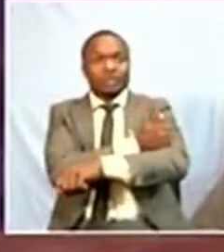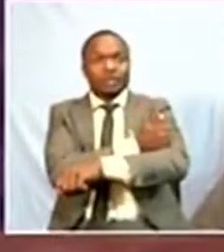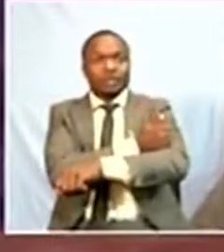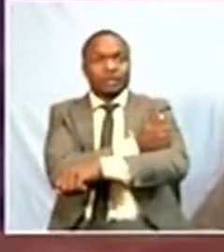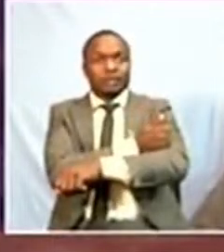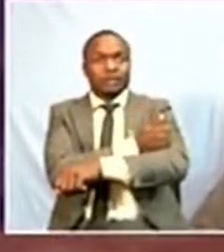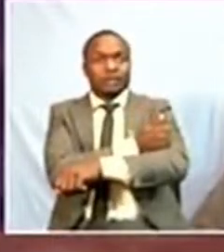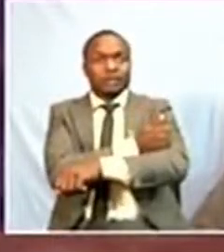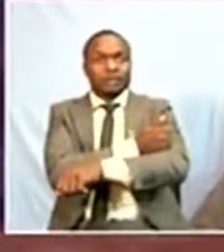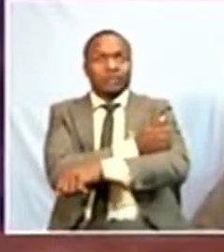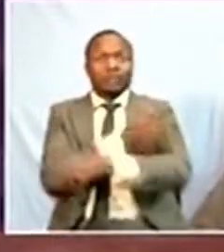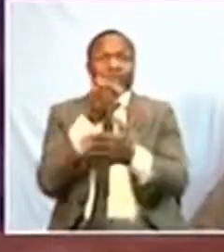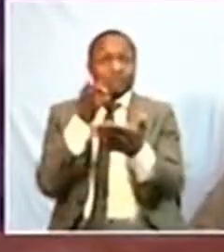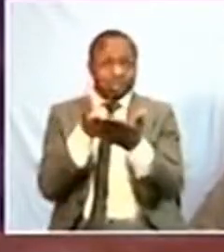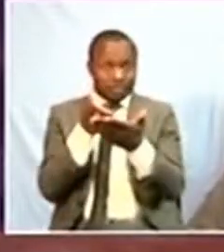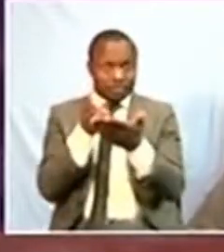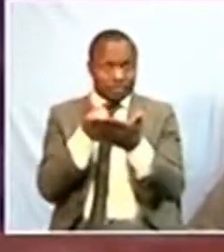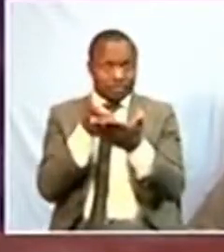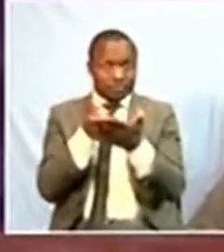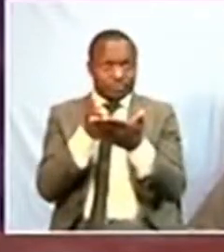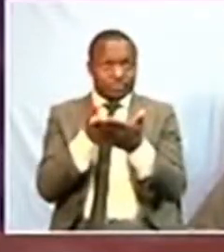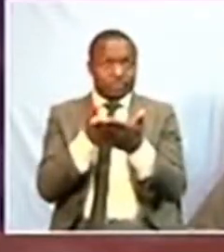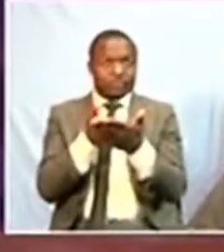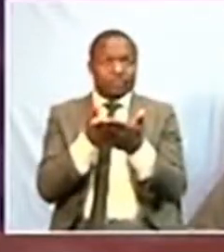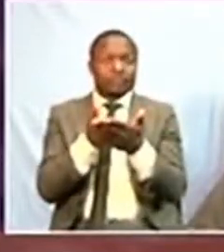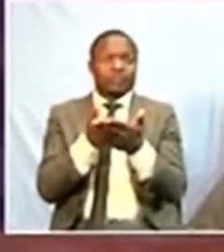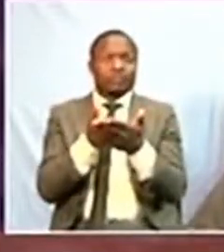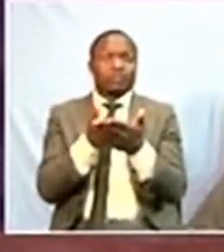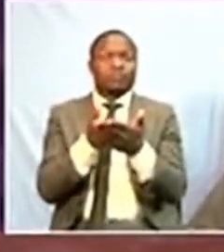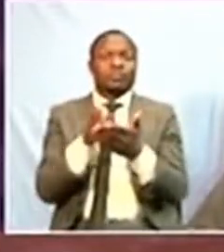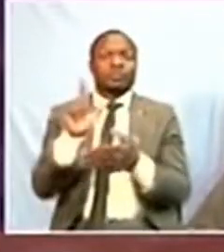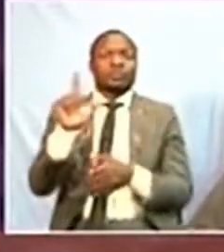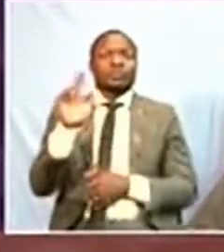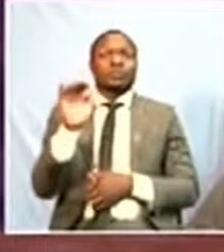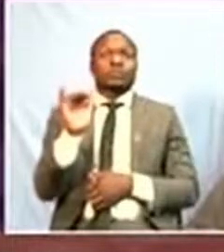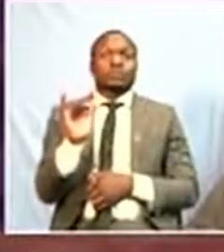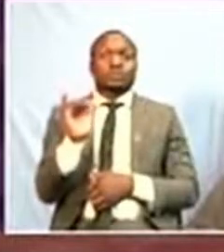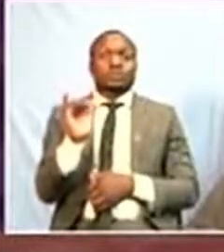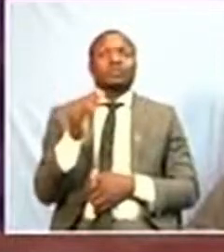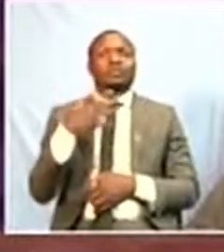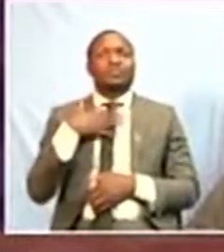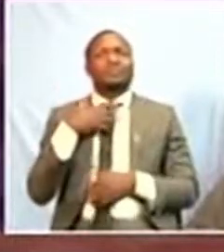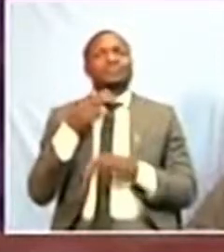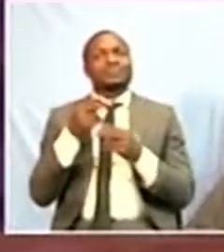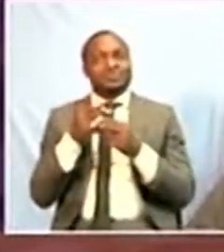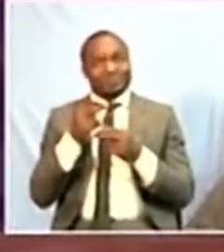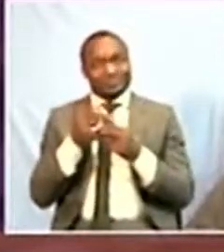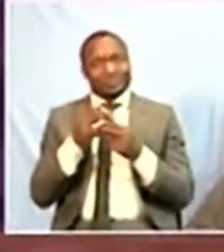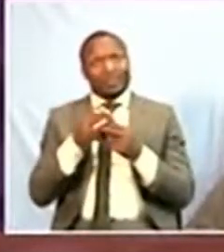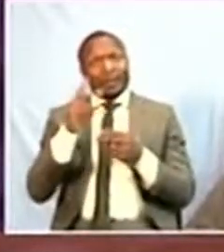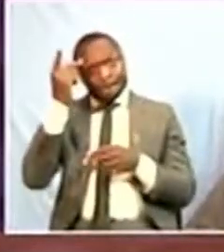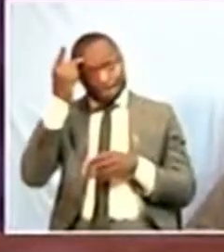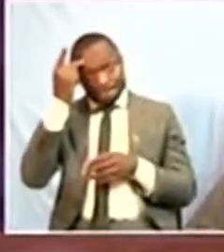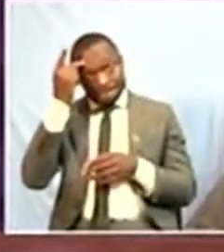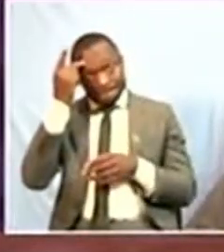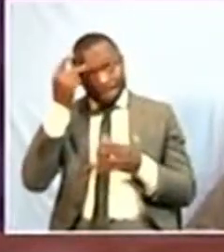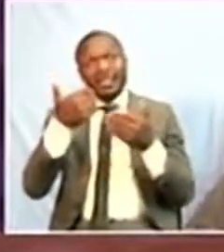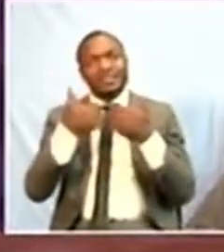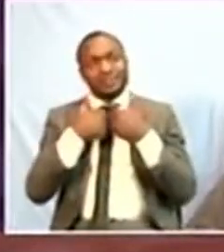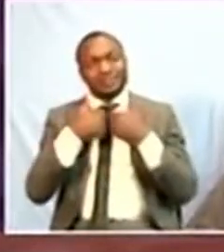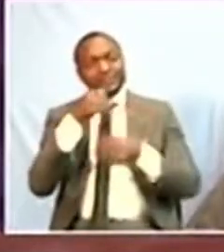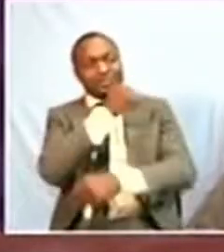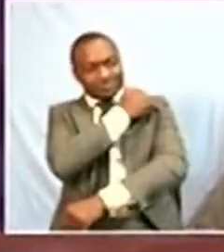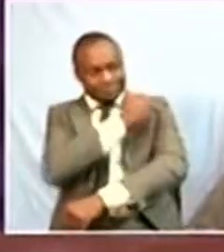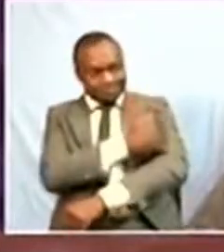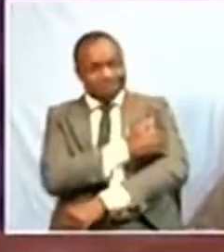the day, and this is Luansha Municipal Council. My name is Posent Indovi. Do remember that I do have